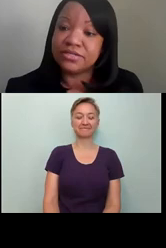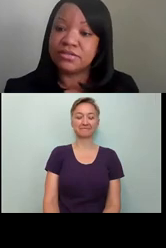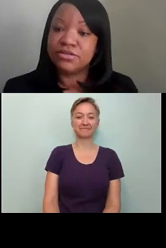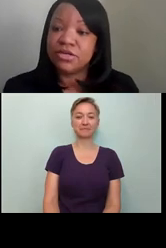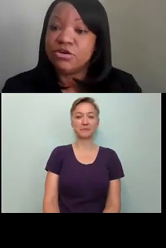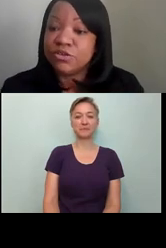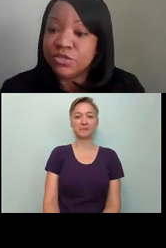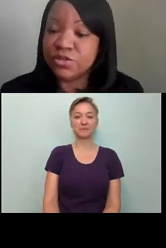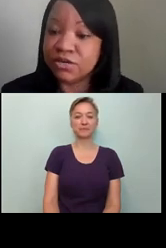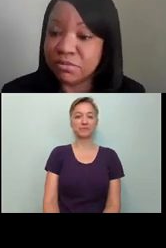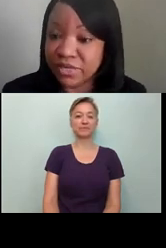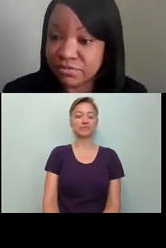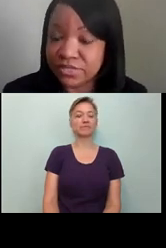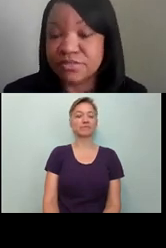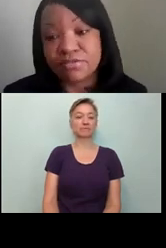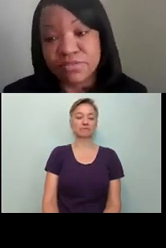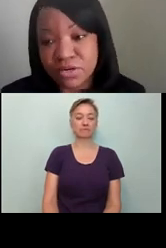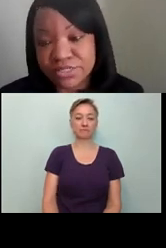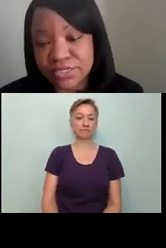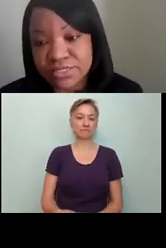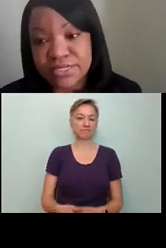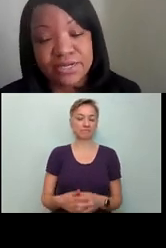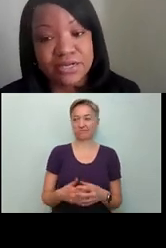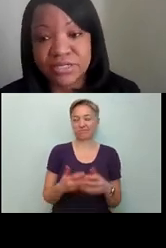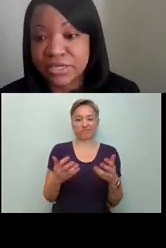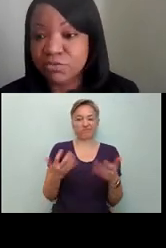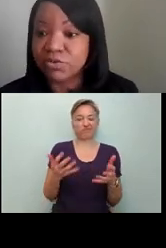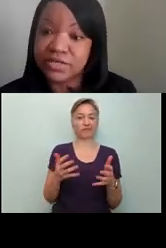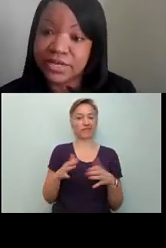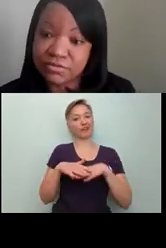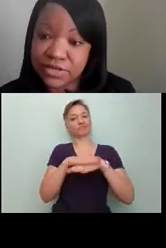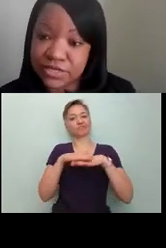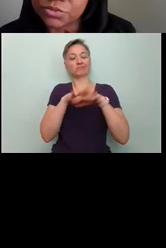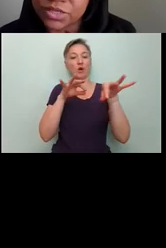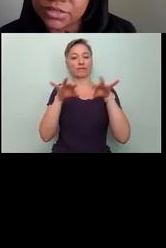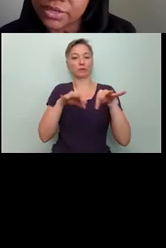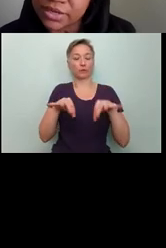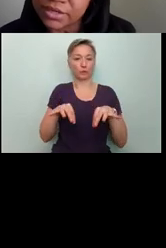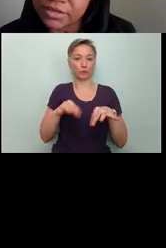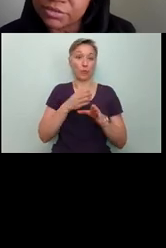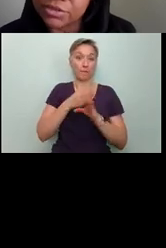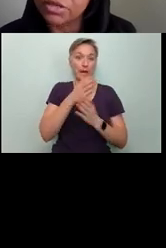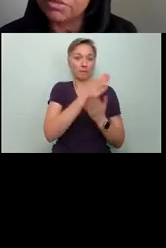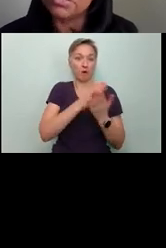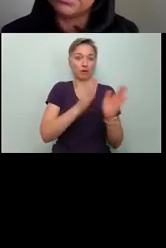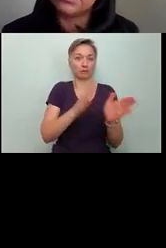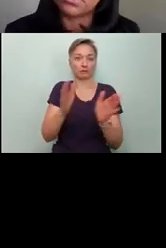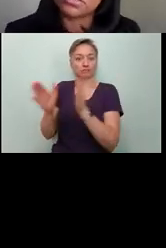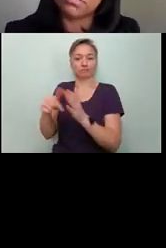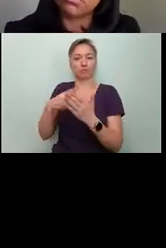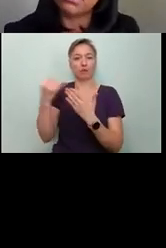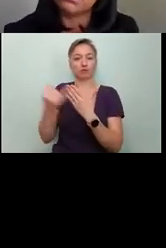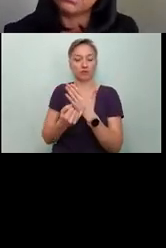So that's a quick overview of the main phases of the project. Again, we're rounding out phase one with our